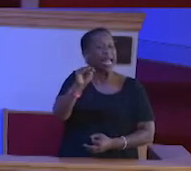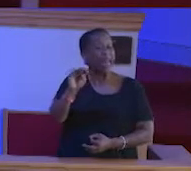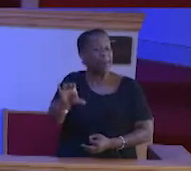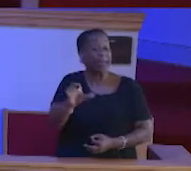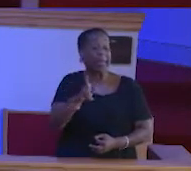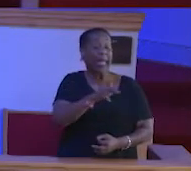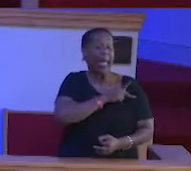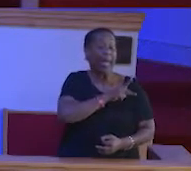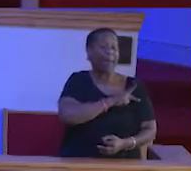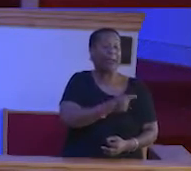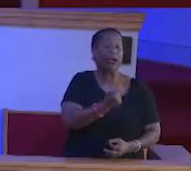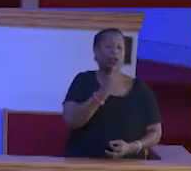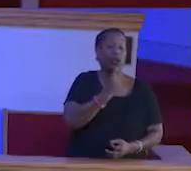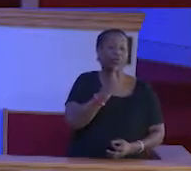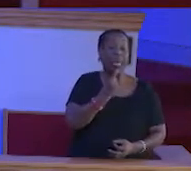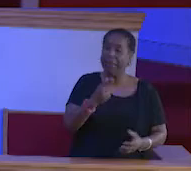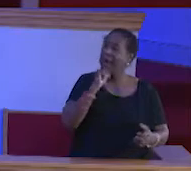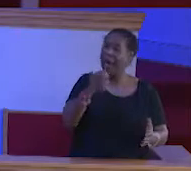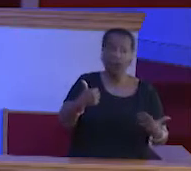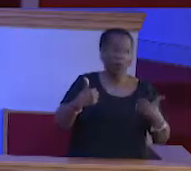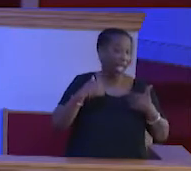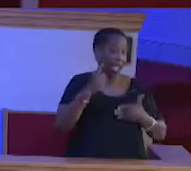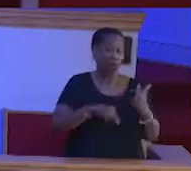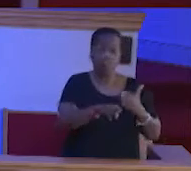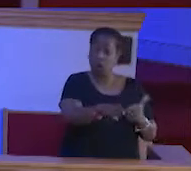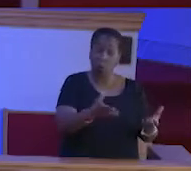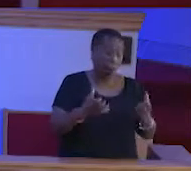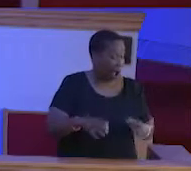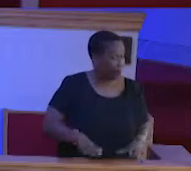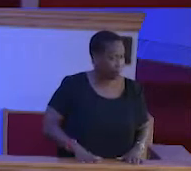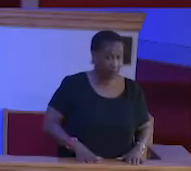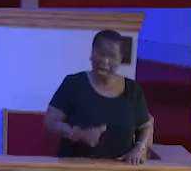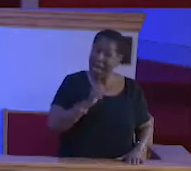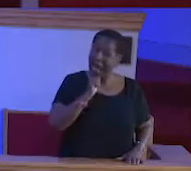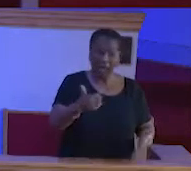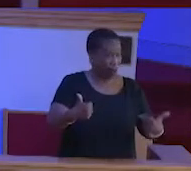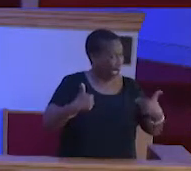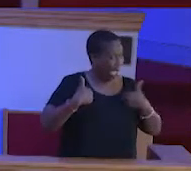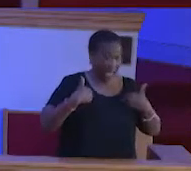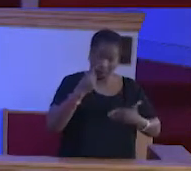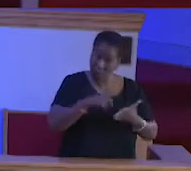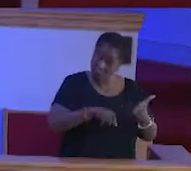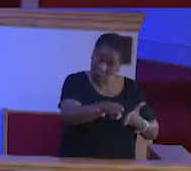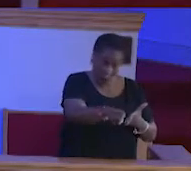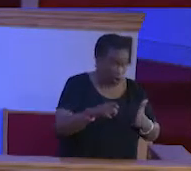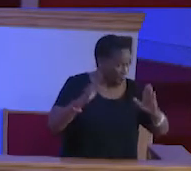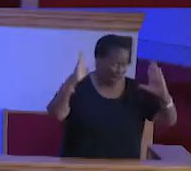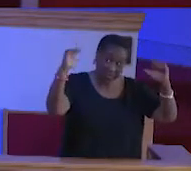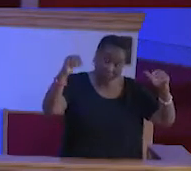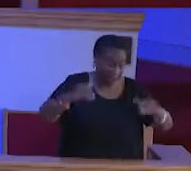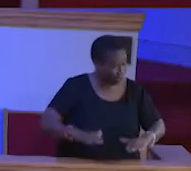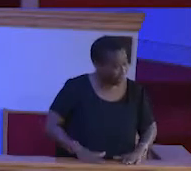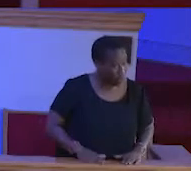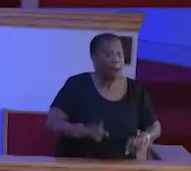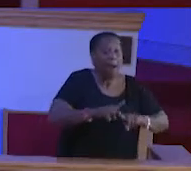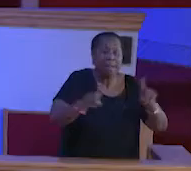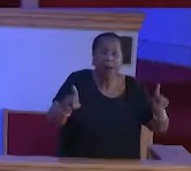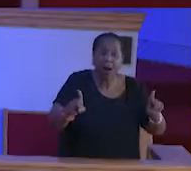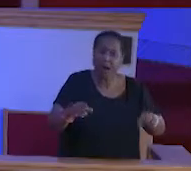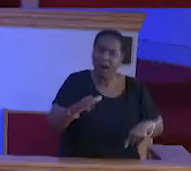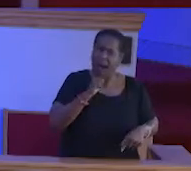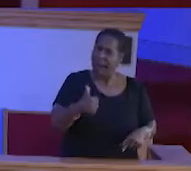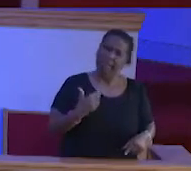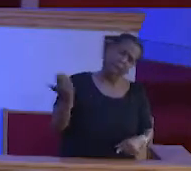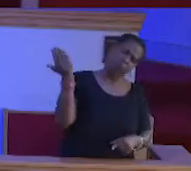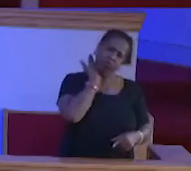him, look, I don't have what you want. And I don't have what you're expecting. But I'm not